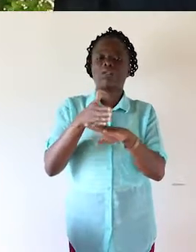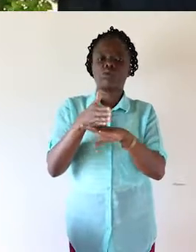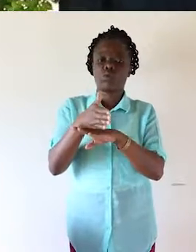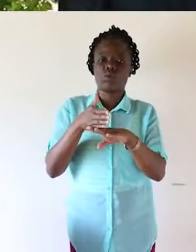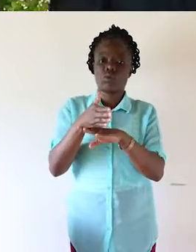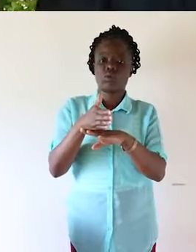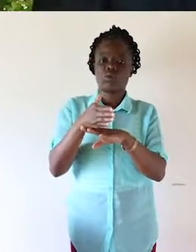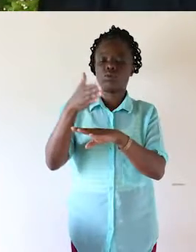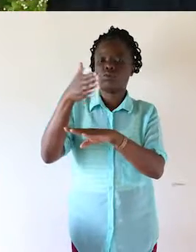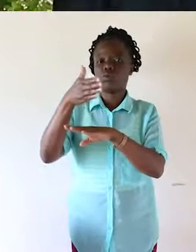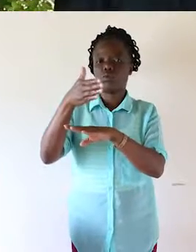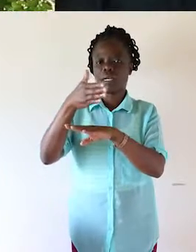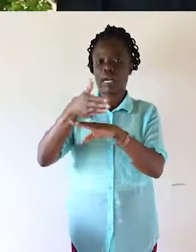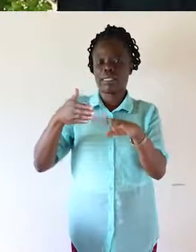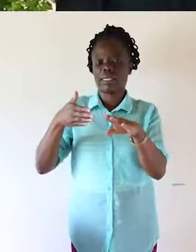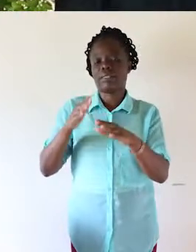hacksaw.